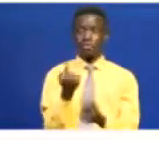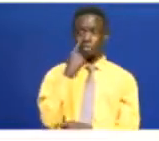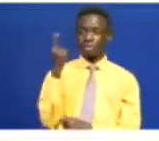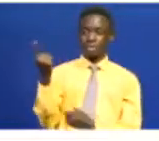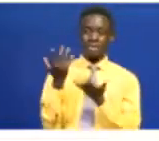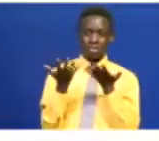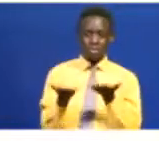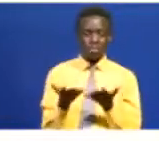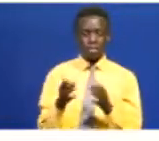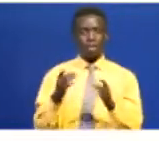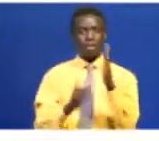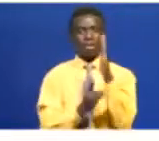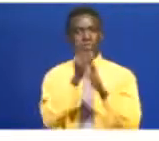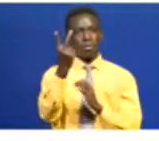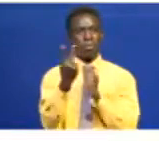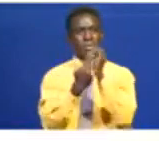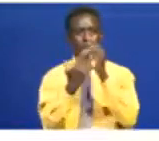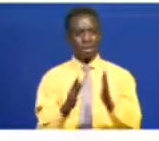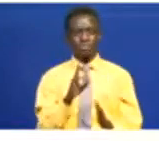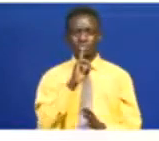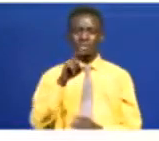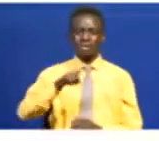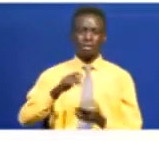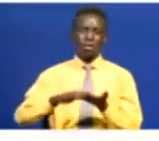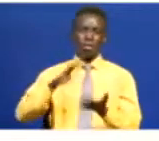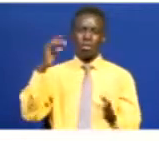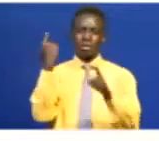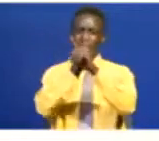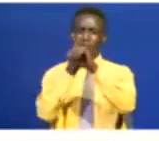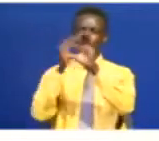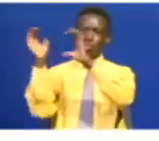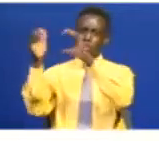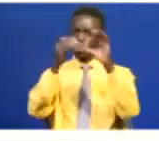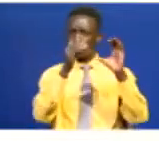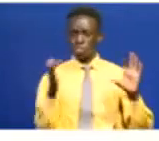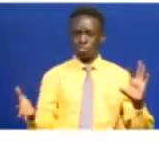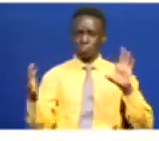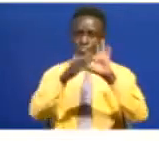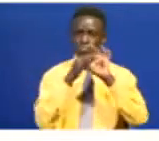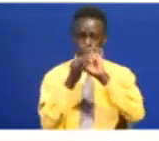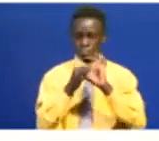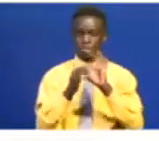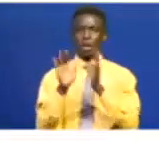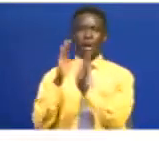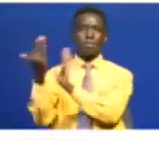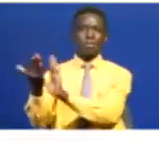development partners say that it will need a multi-sectoral approach if the youth are to be empowered in